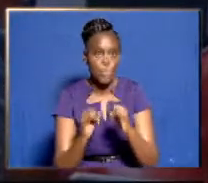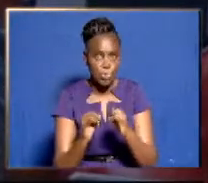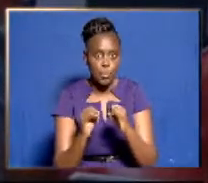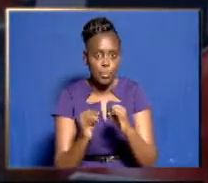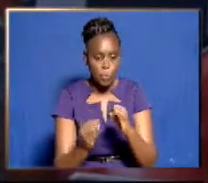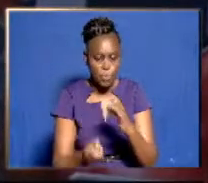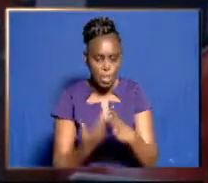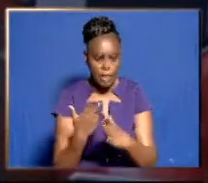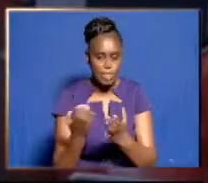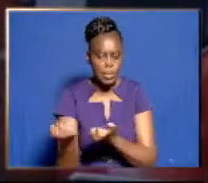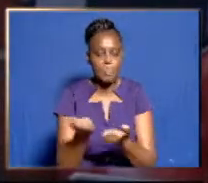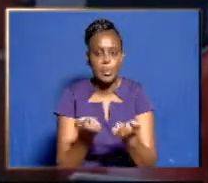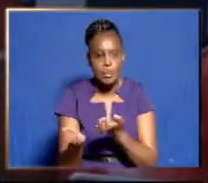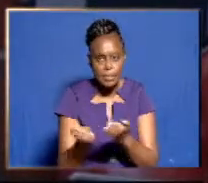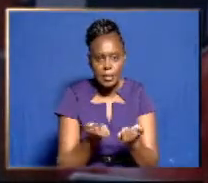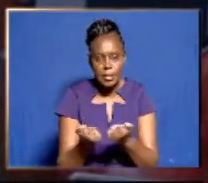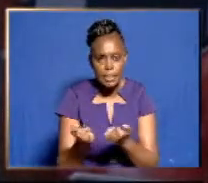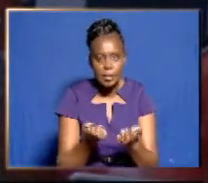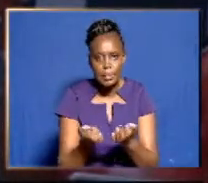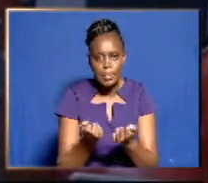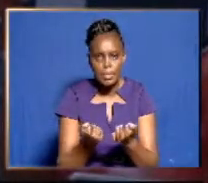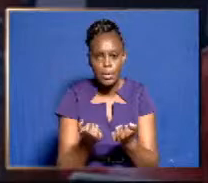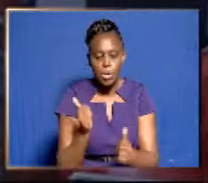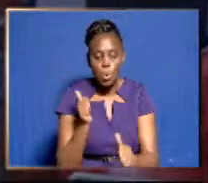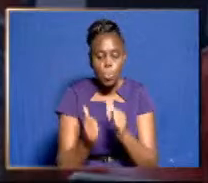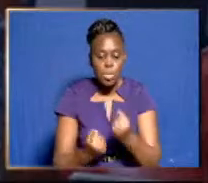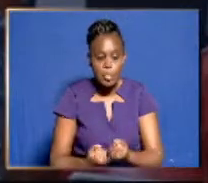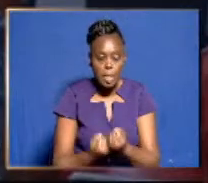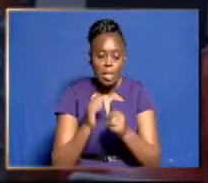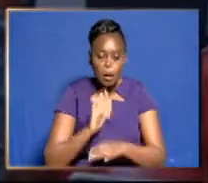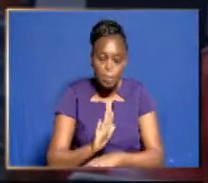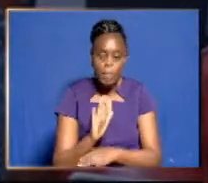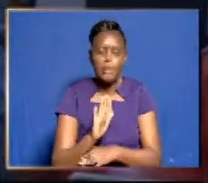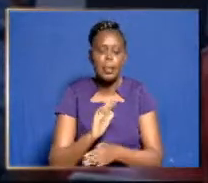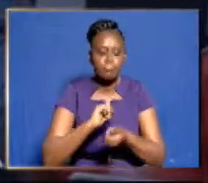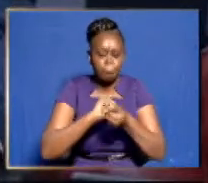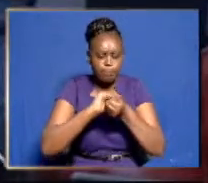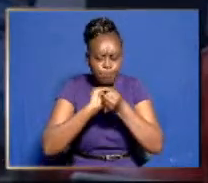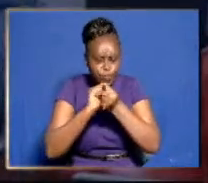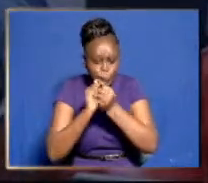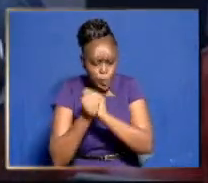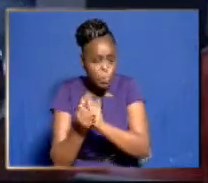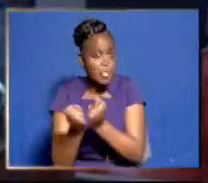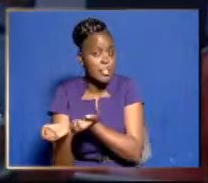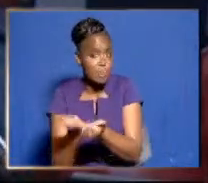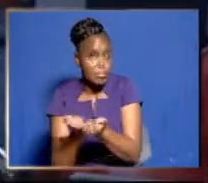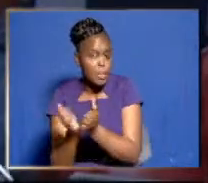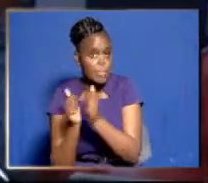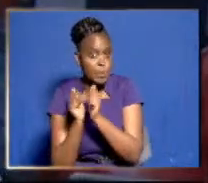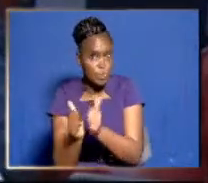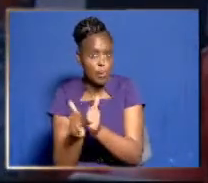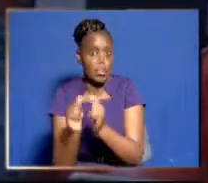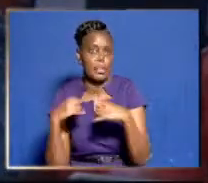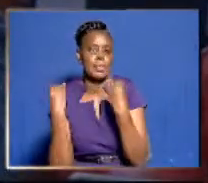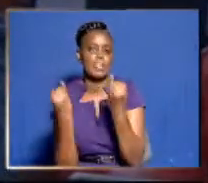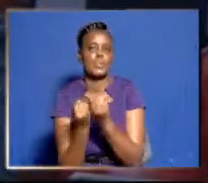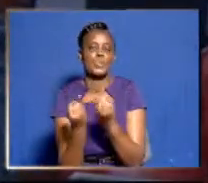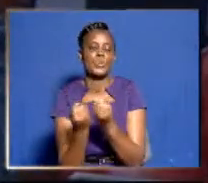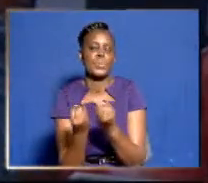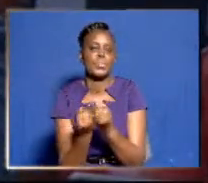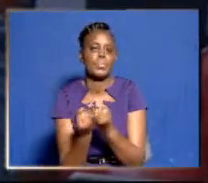created enterprise that would help them to now turn itself into a business institution.